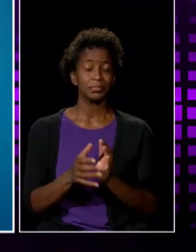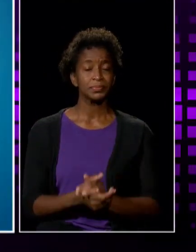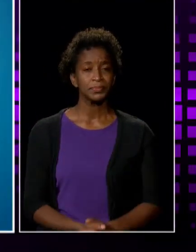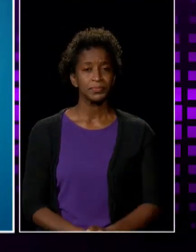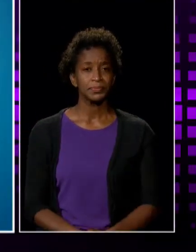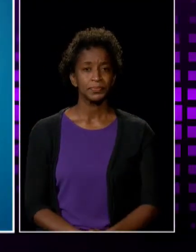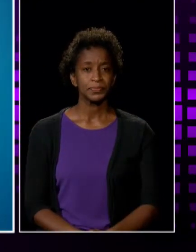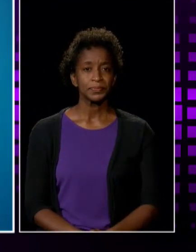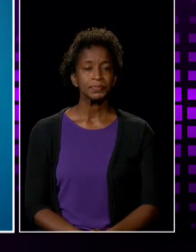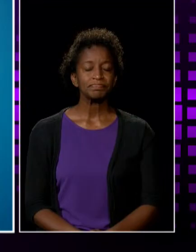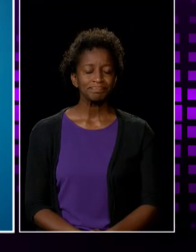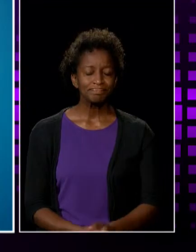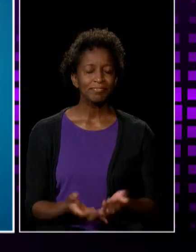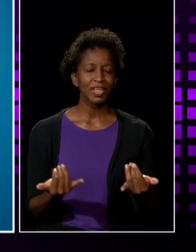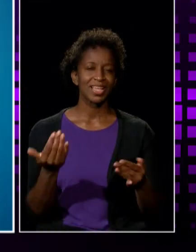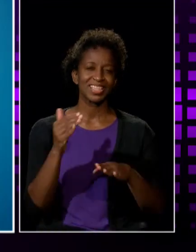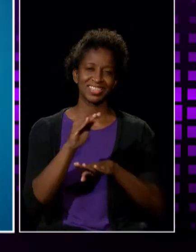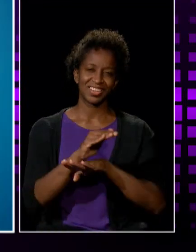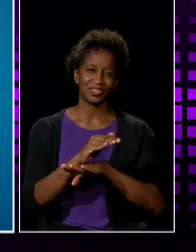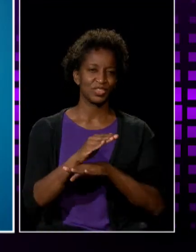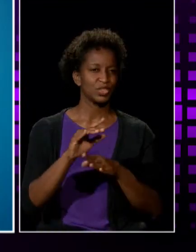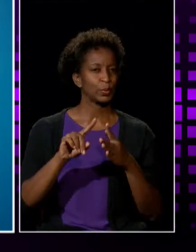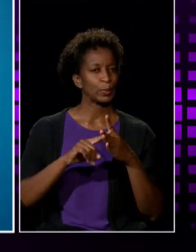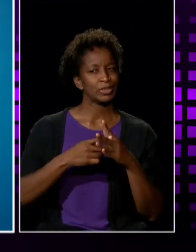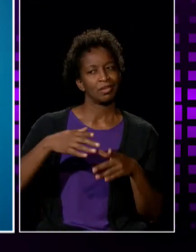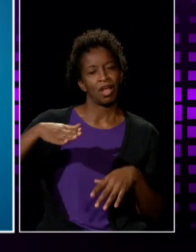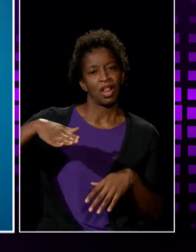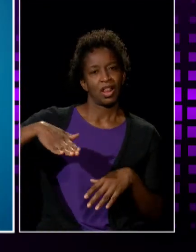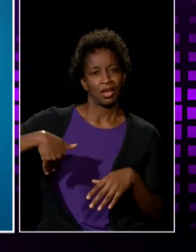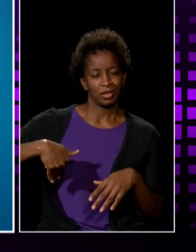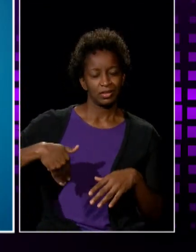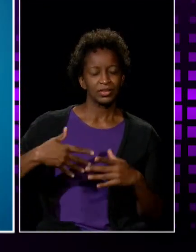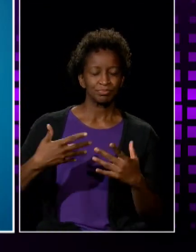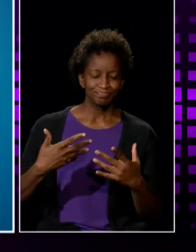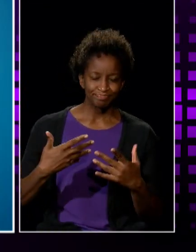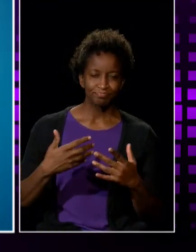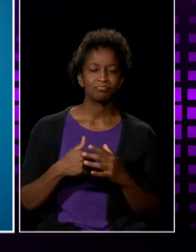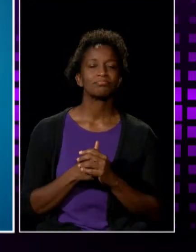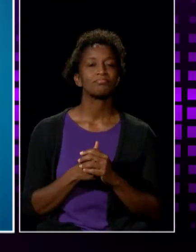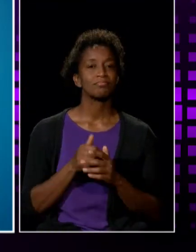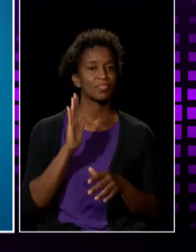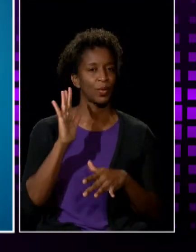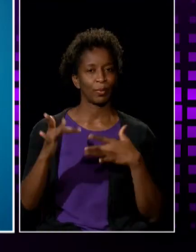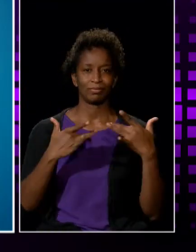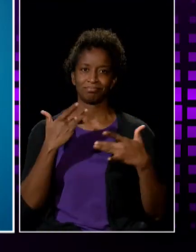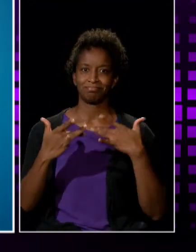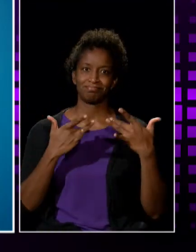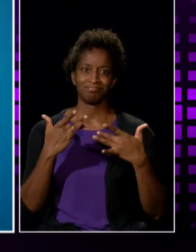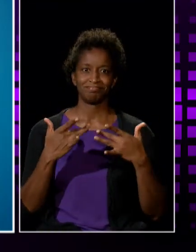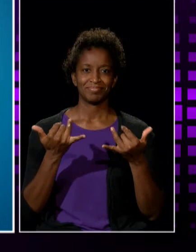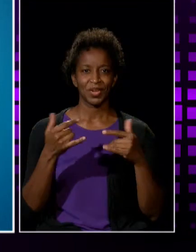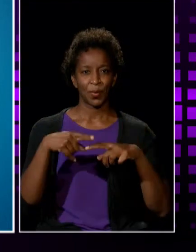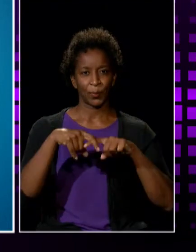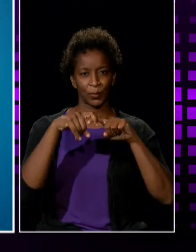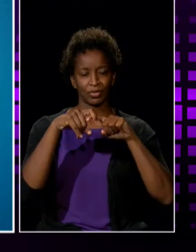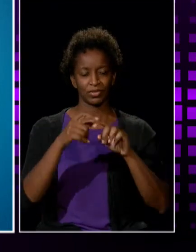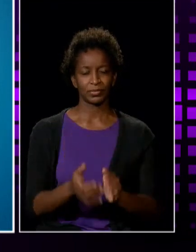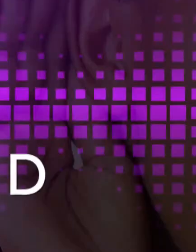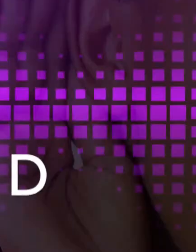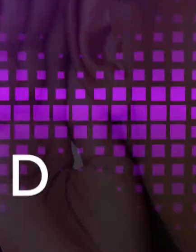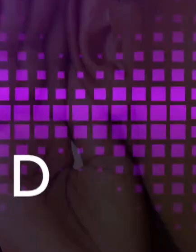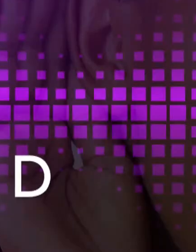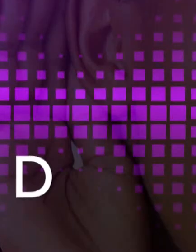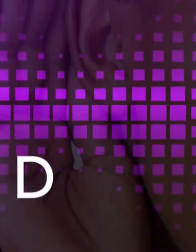Late start this afternoon, but we do promise a very exciting show as soon as we come back from the break. Stay with us.